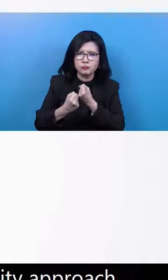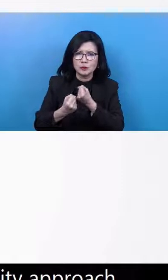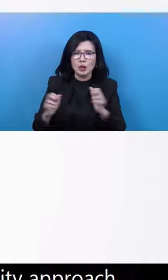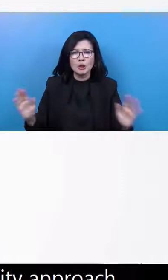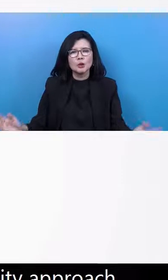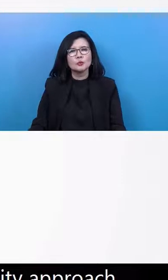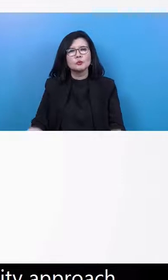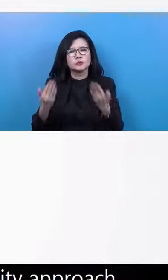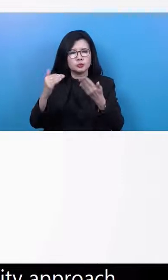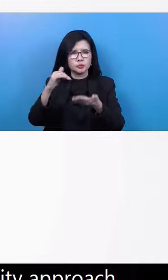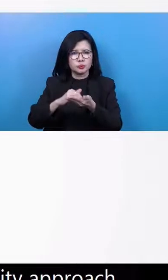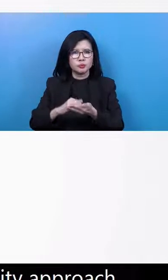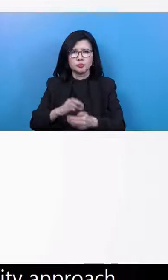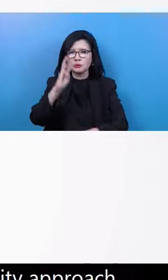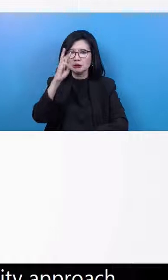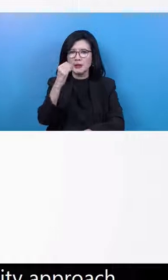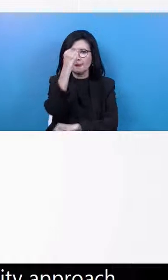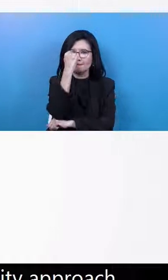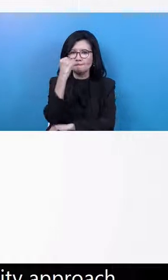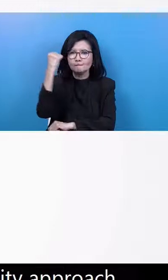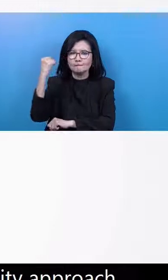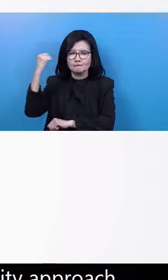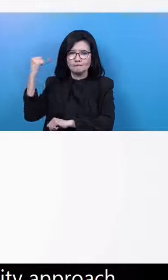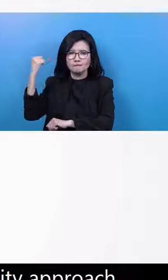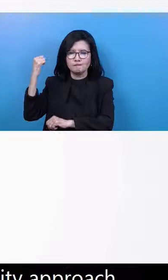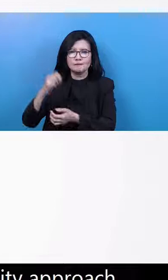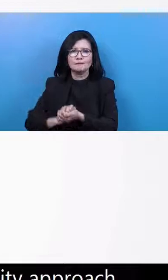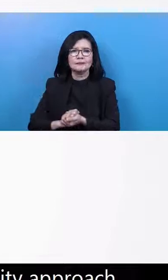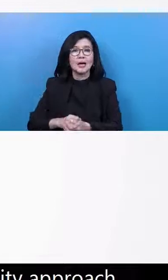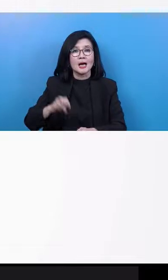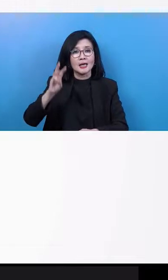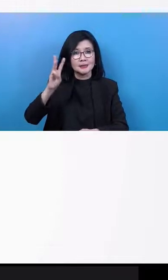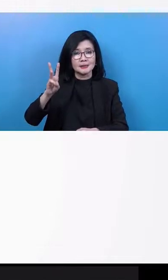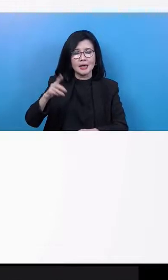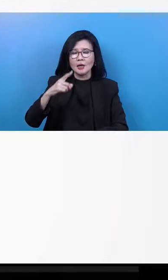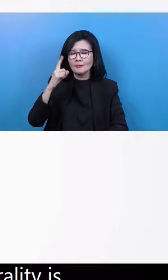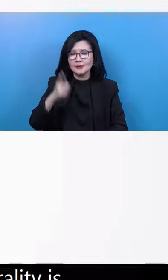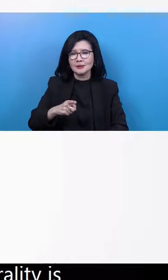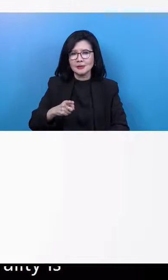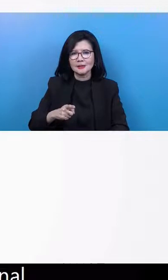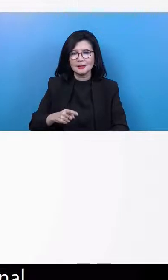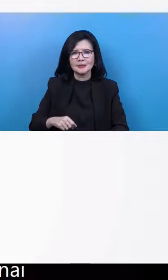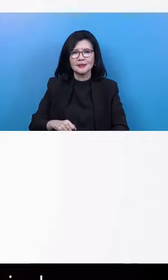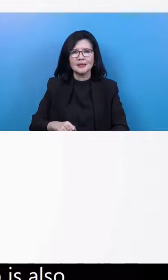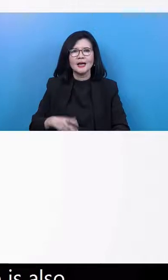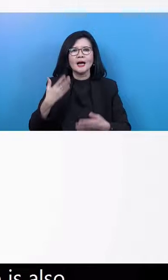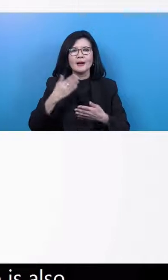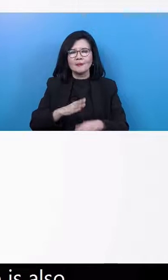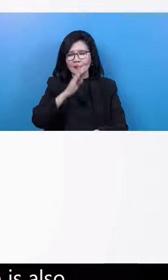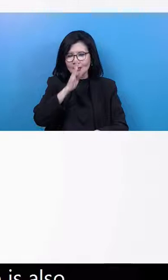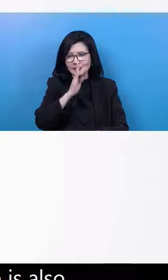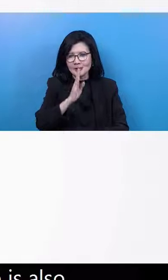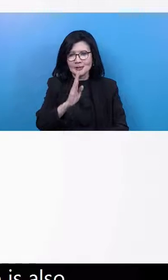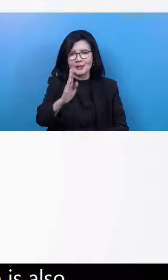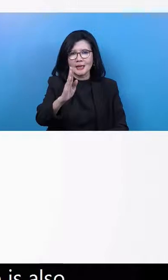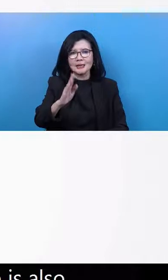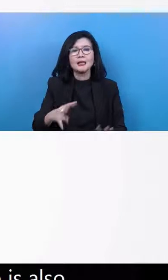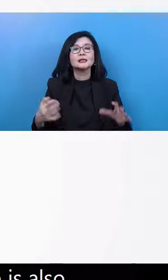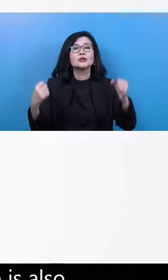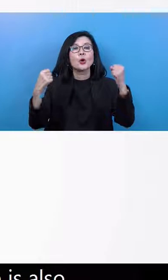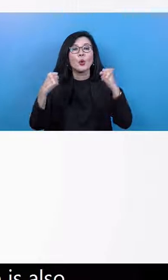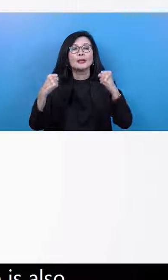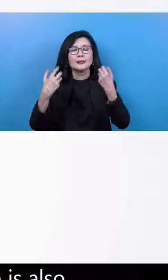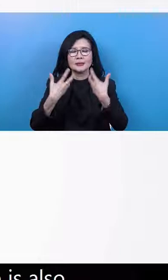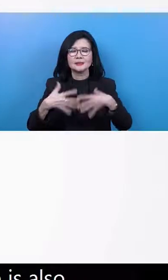So this is for us to ensure that centrality is strengthened in the post-pandemic regional